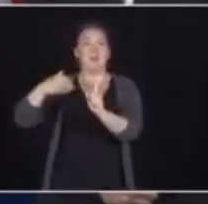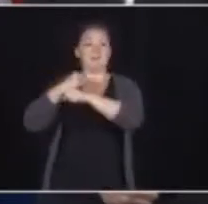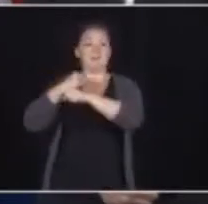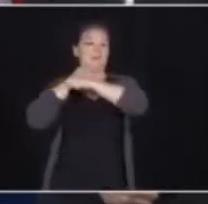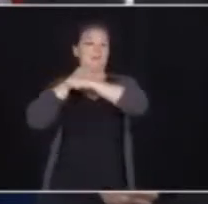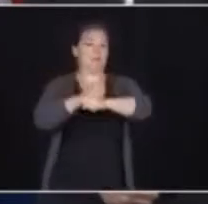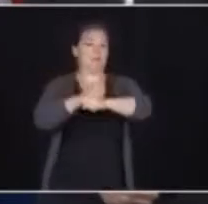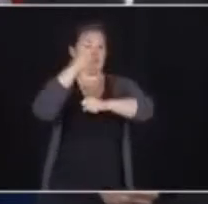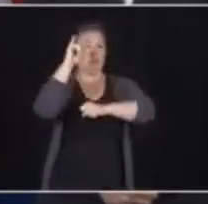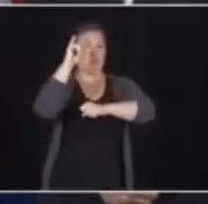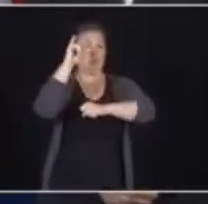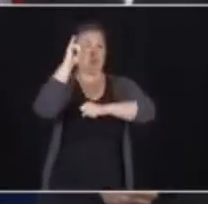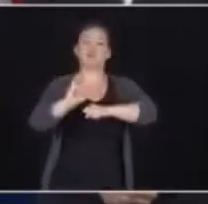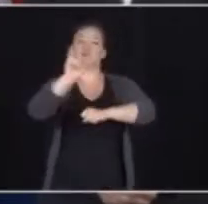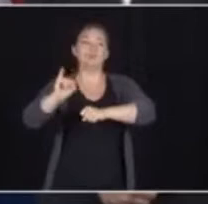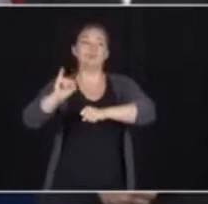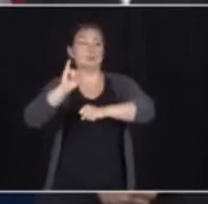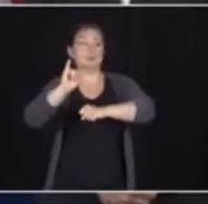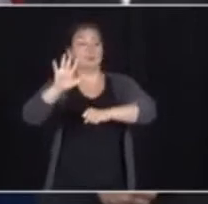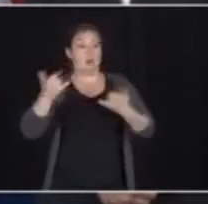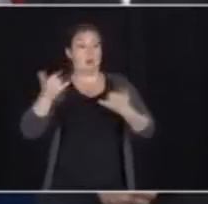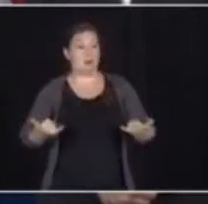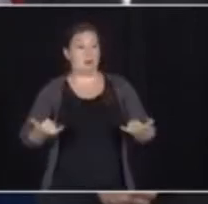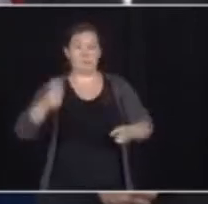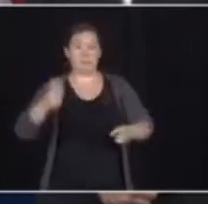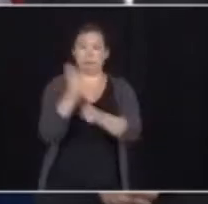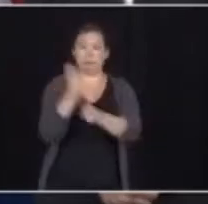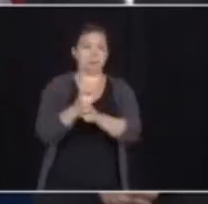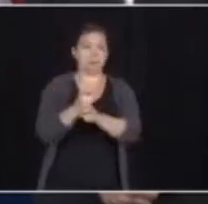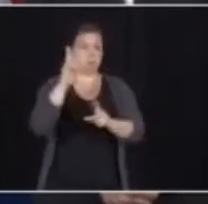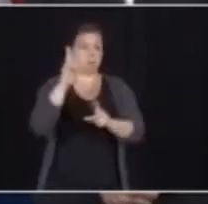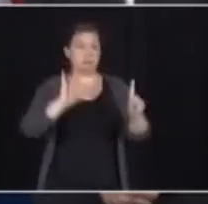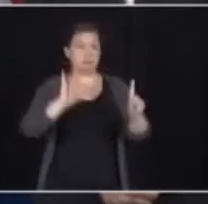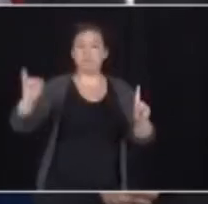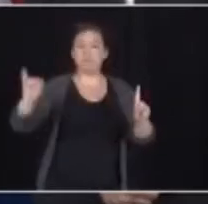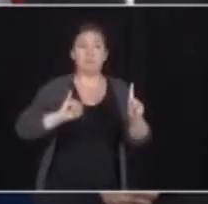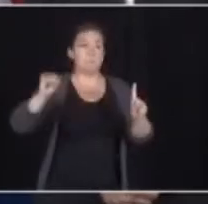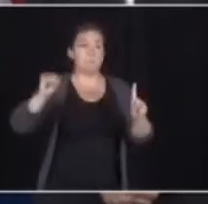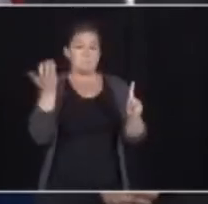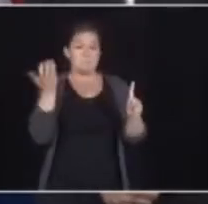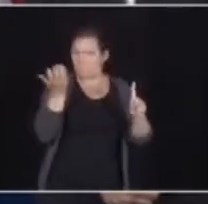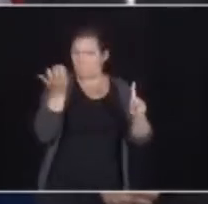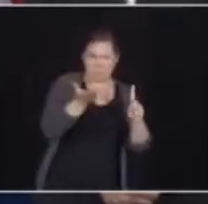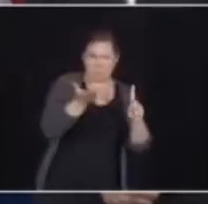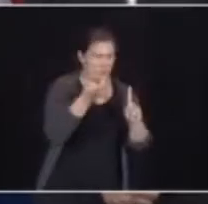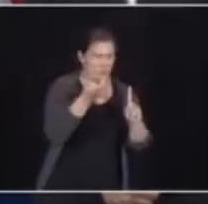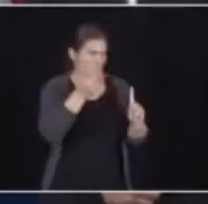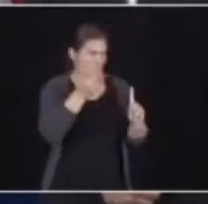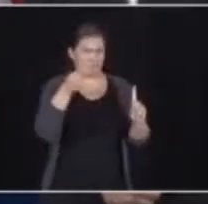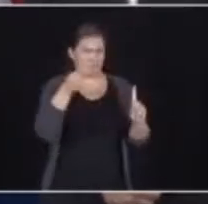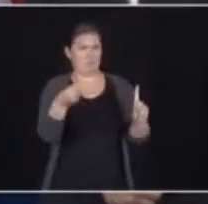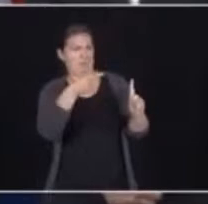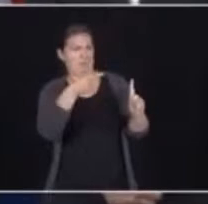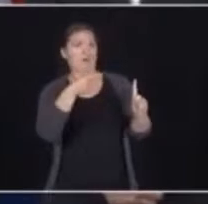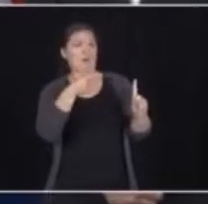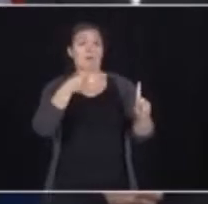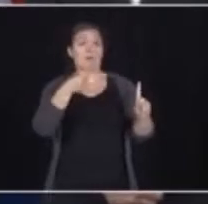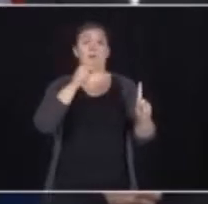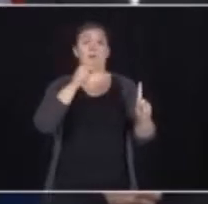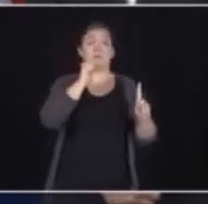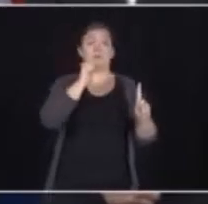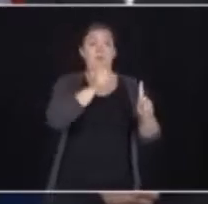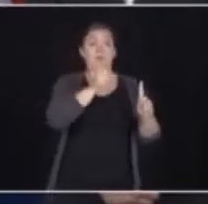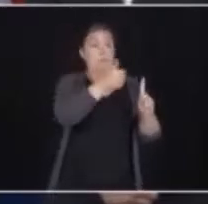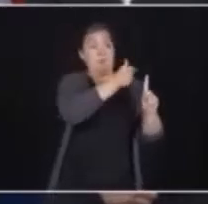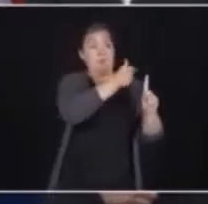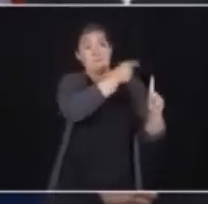trouble getting adequate insurance. That's the root of it. Okay. Is there anything the government can do if you're not prepared to give them this kind of liability